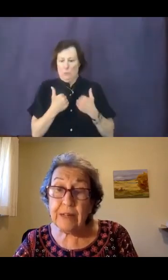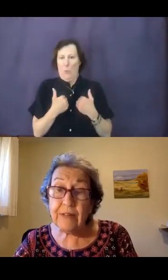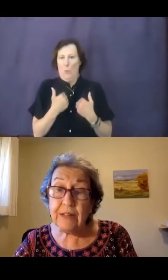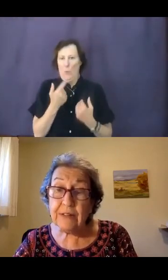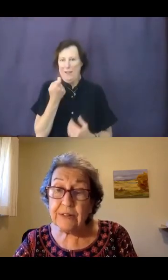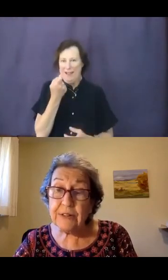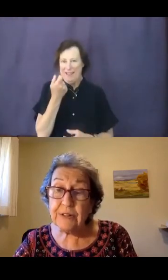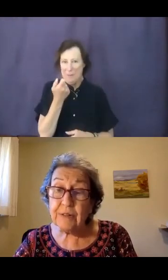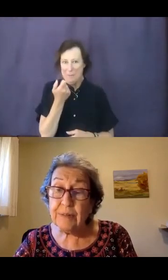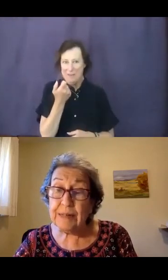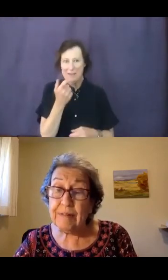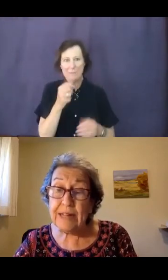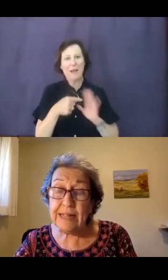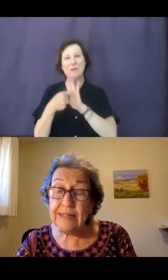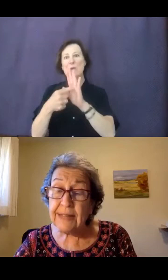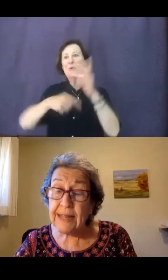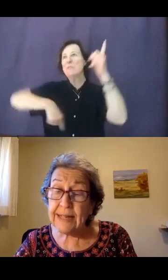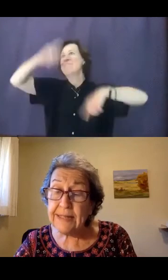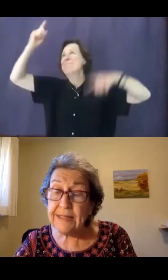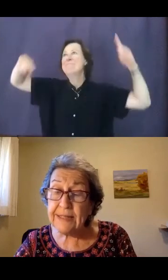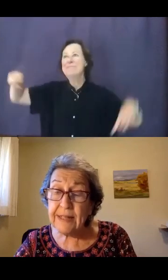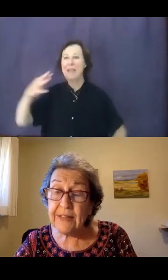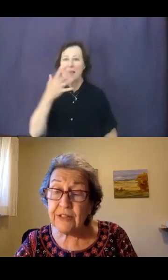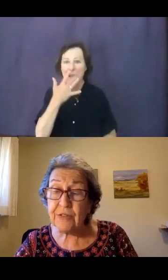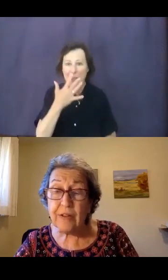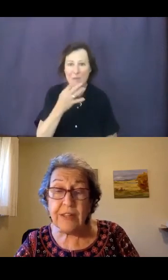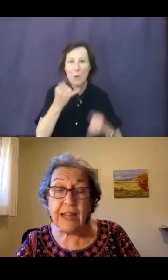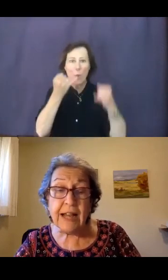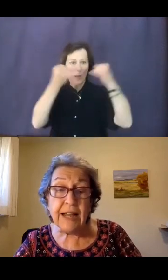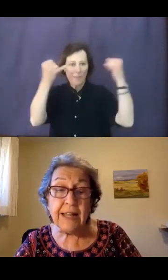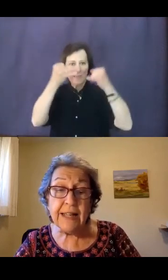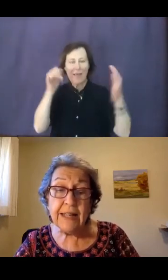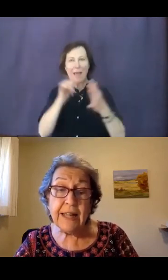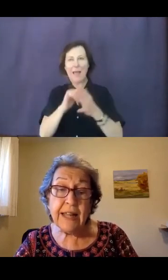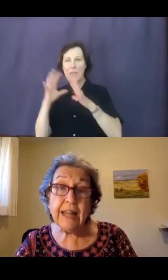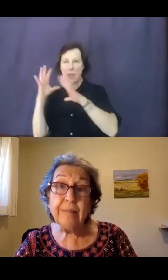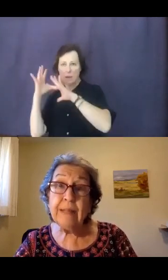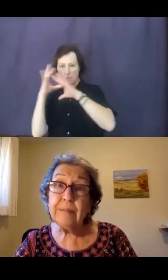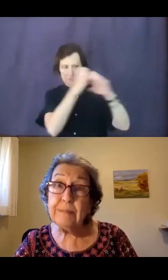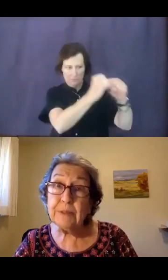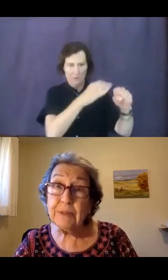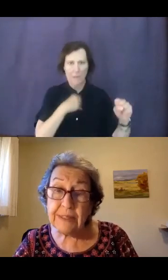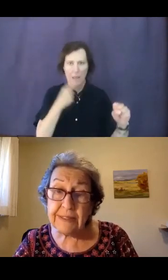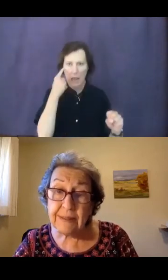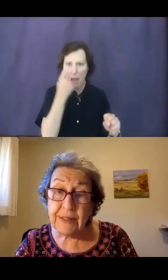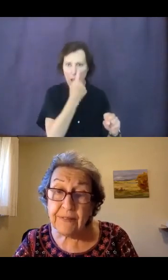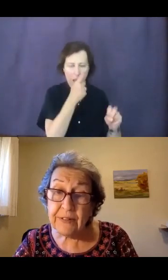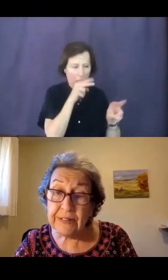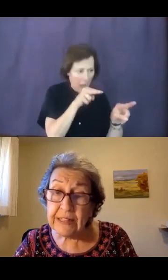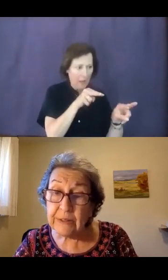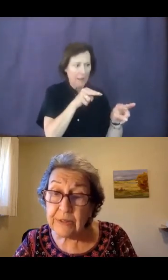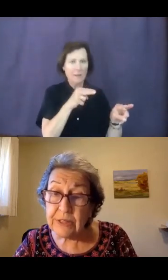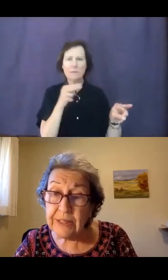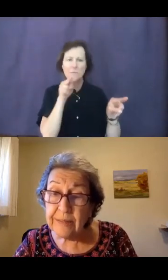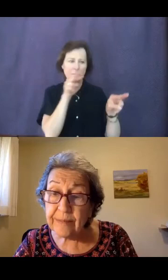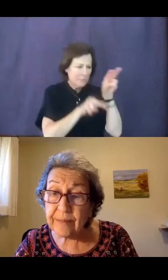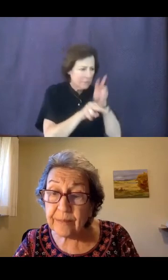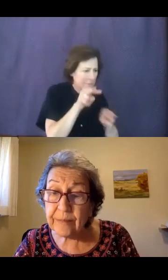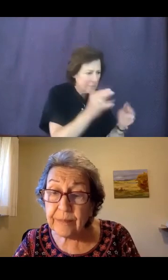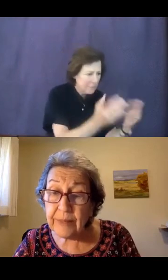array of colors or by creating lines that draw the eye and make people look at something very